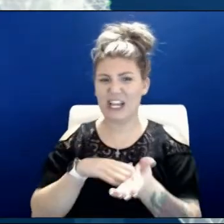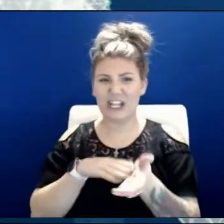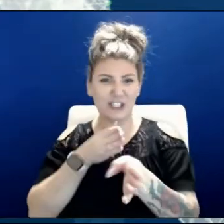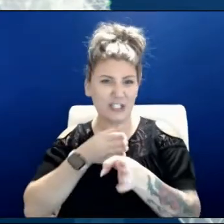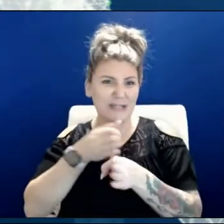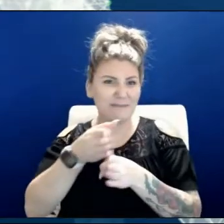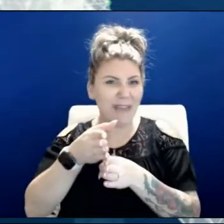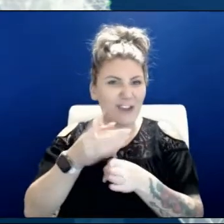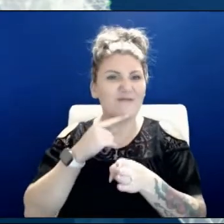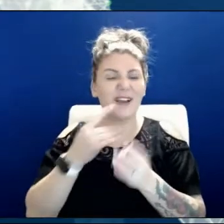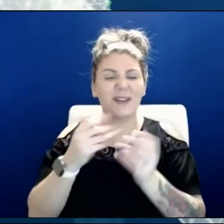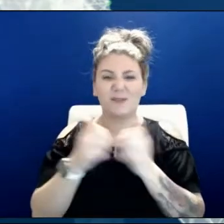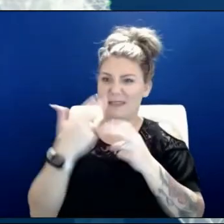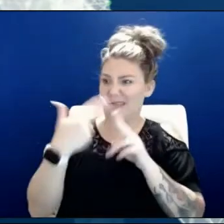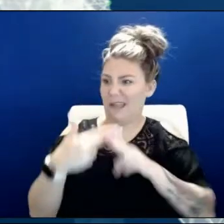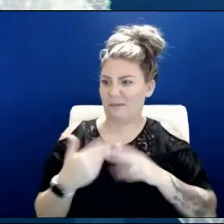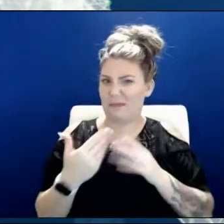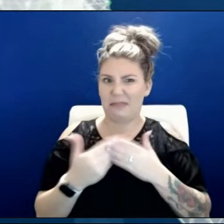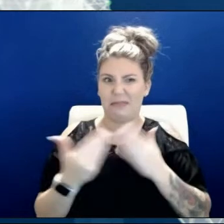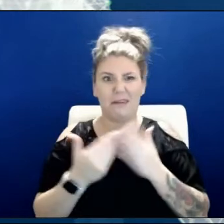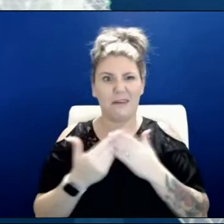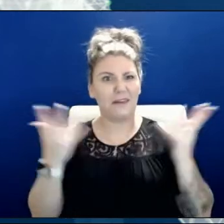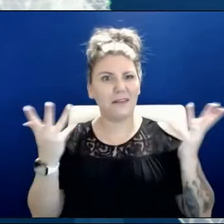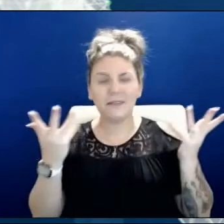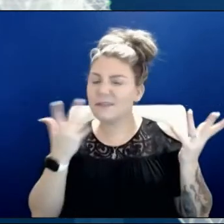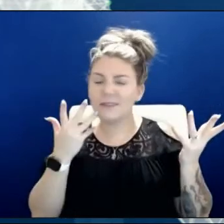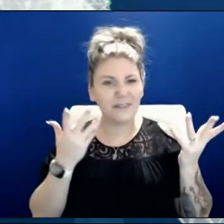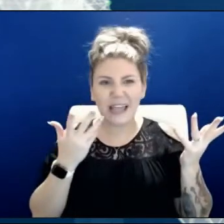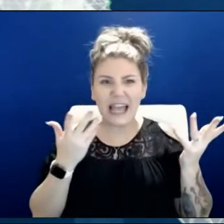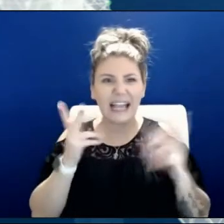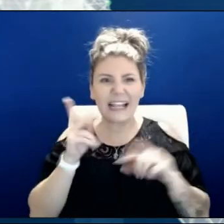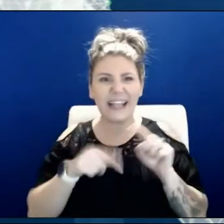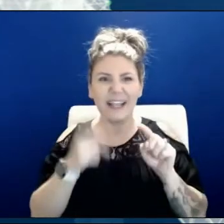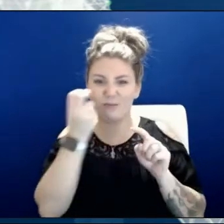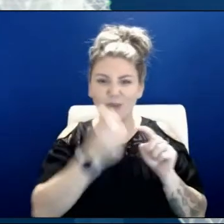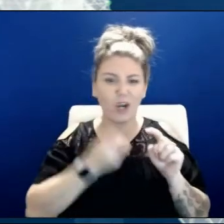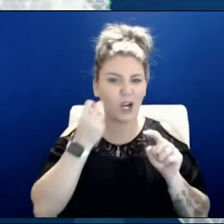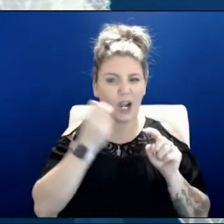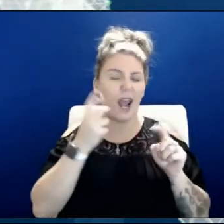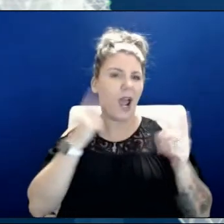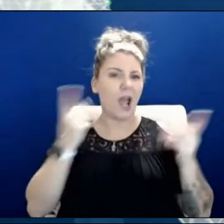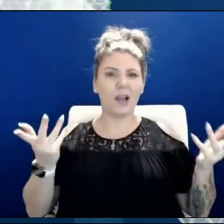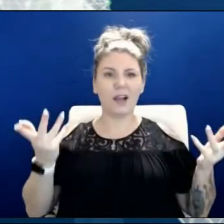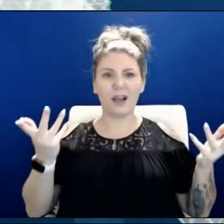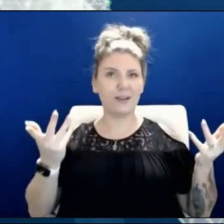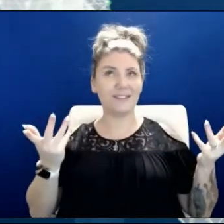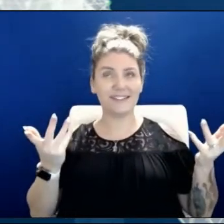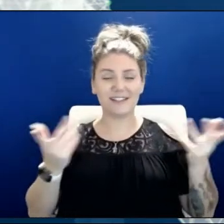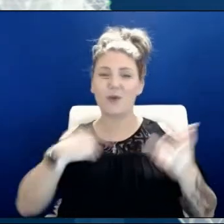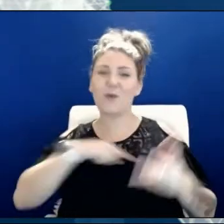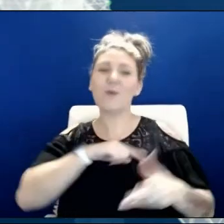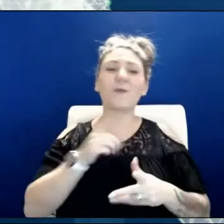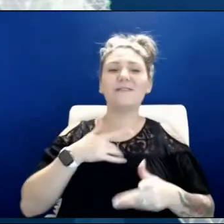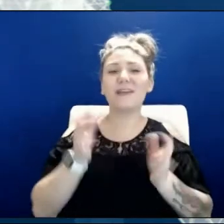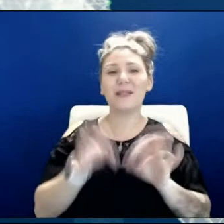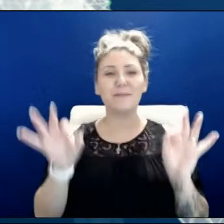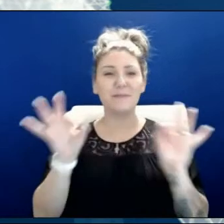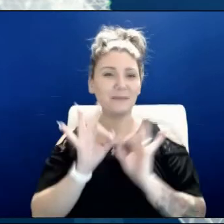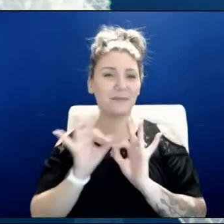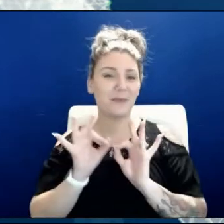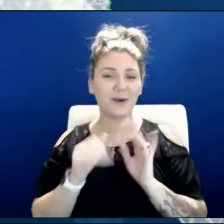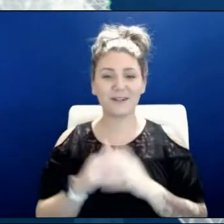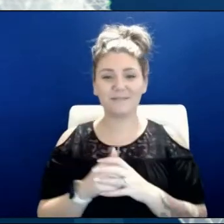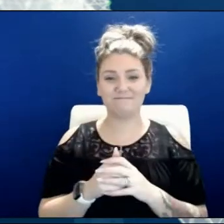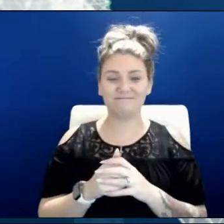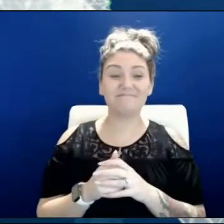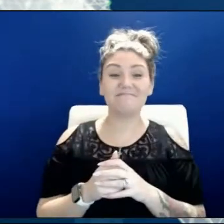the most bizarre fashion that no one can pronounce. It makes it less likely that you would ask for it, I think. We feel important that way. There you go. Nirmatrelvir, whatever, inhibits